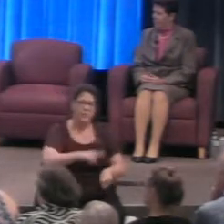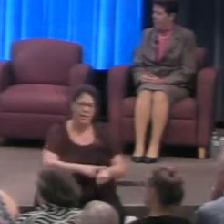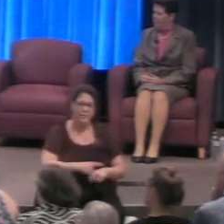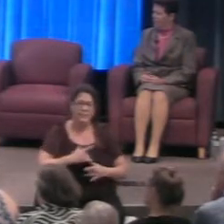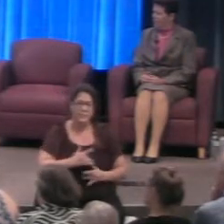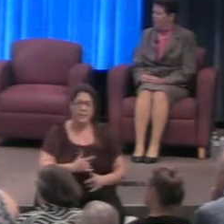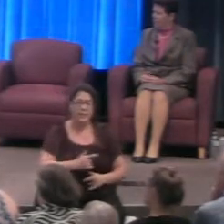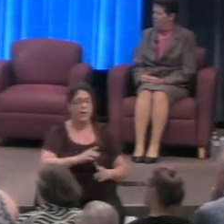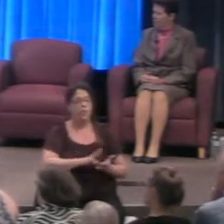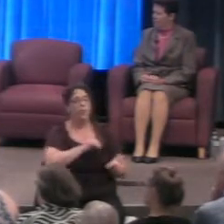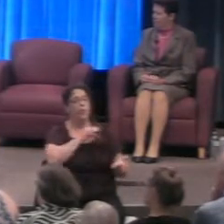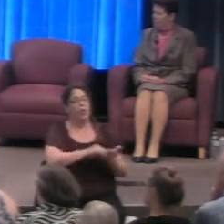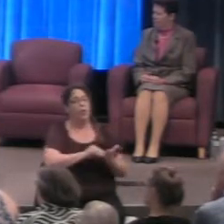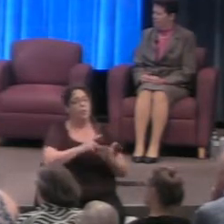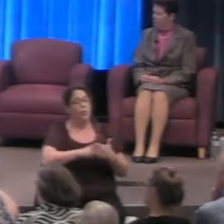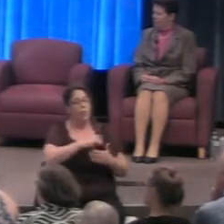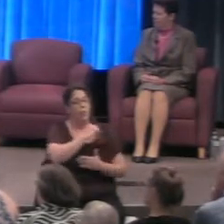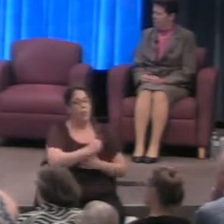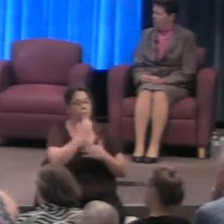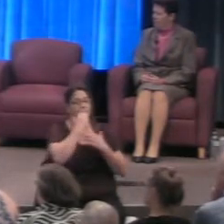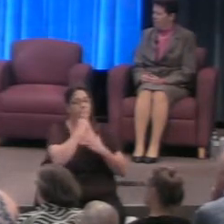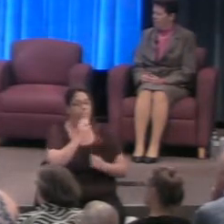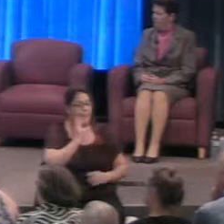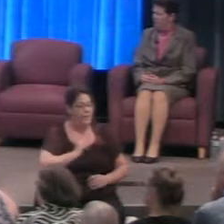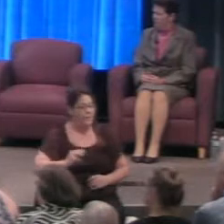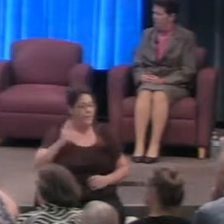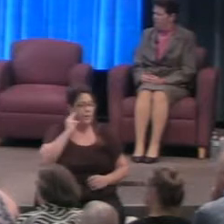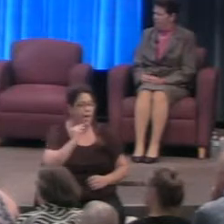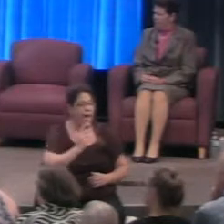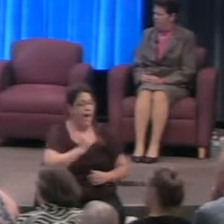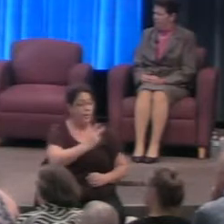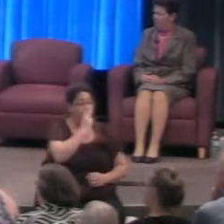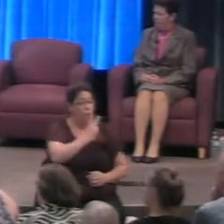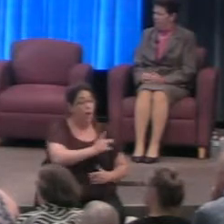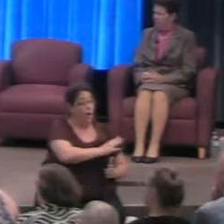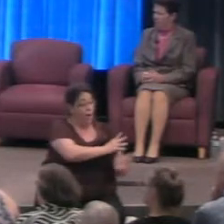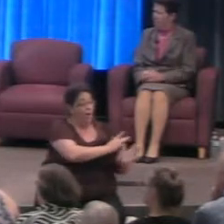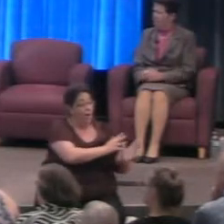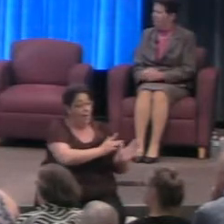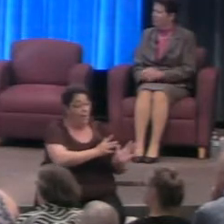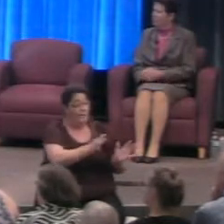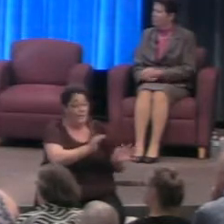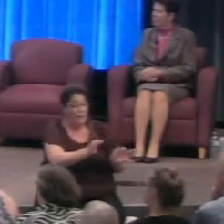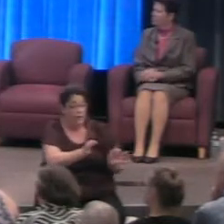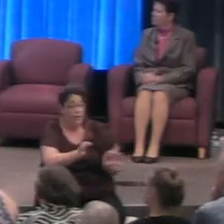More importantly, Janet got to see the results of those decisions.